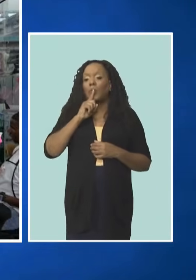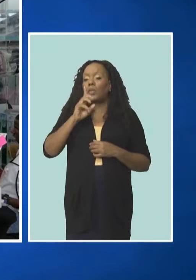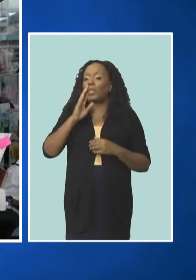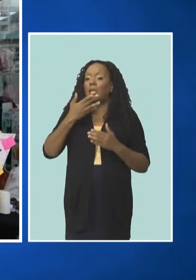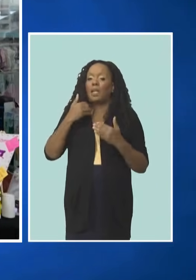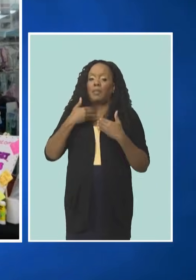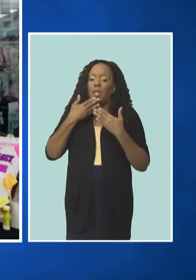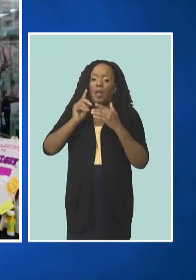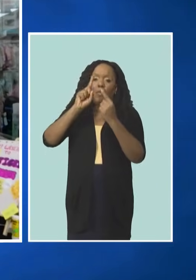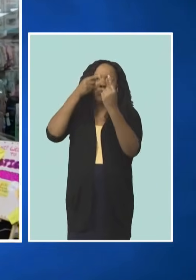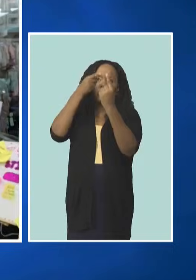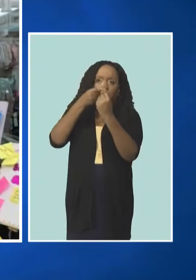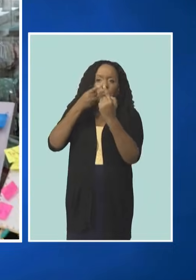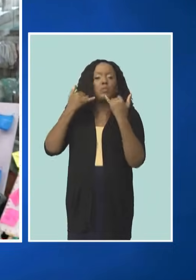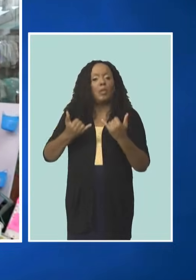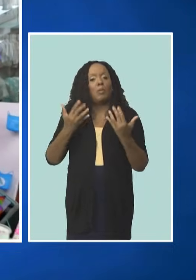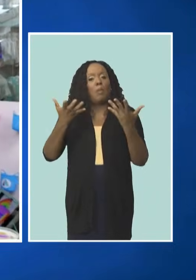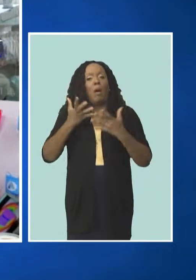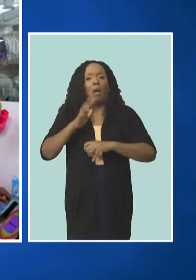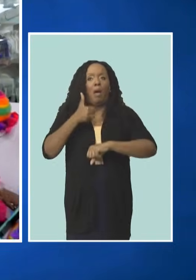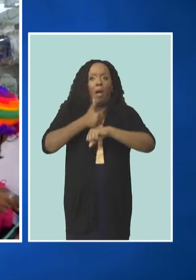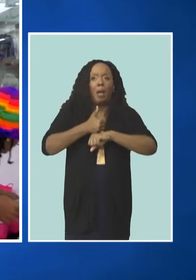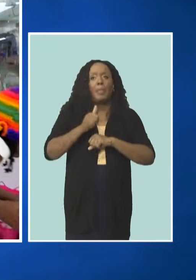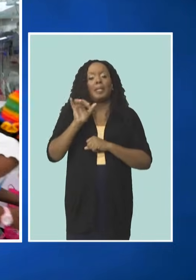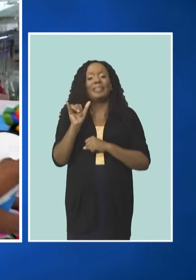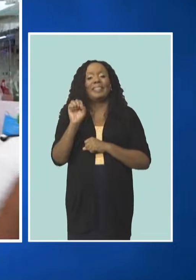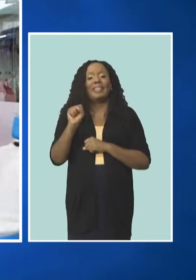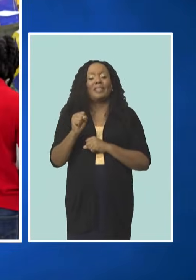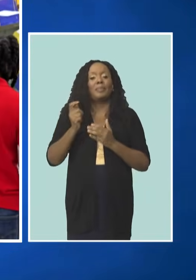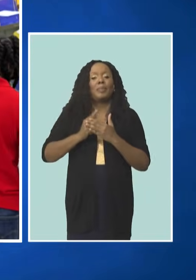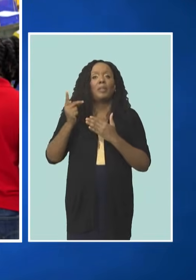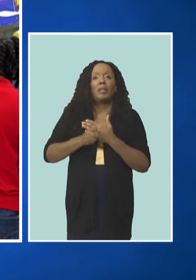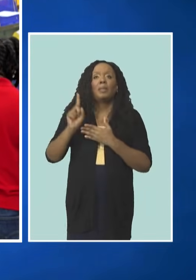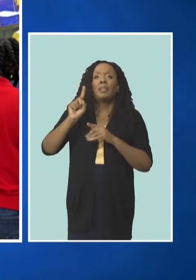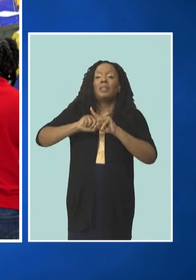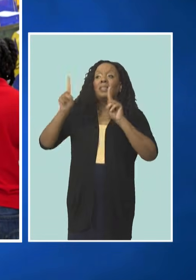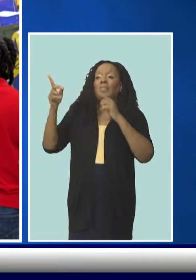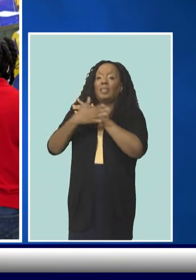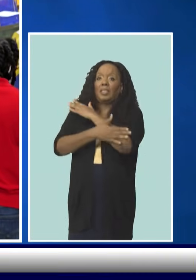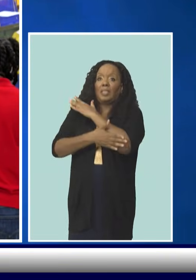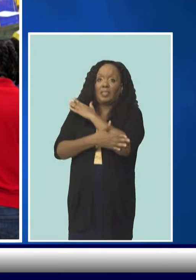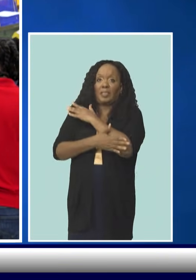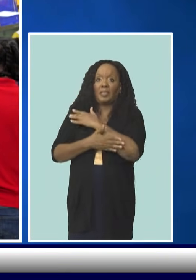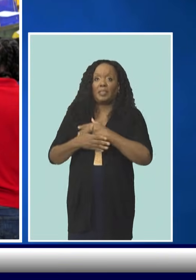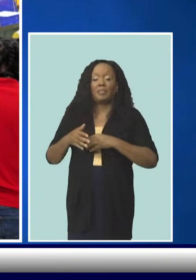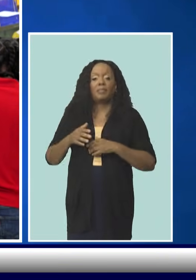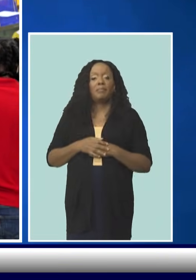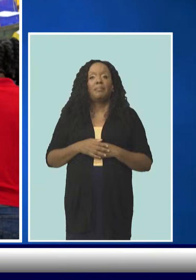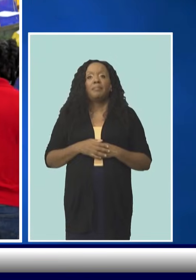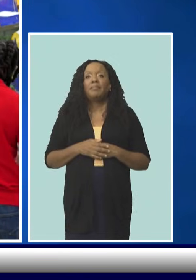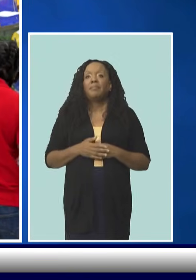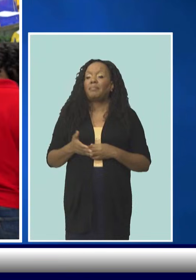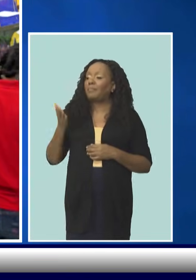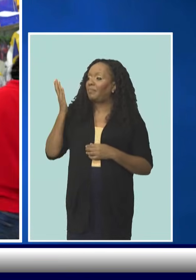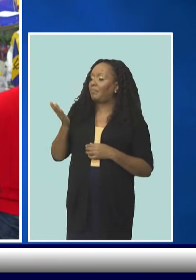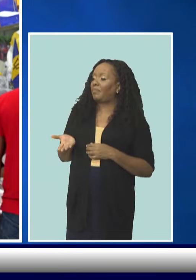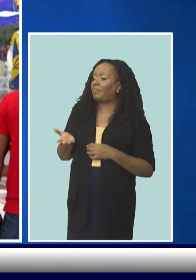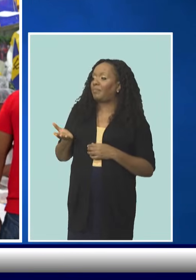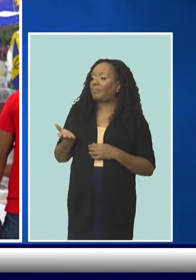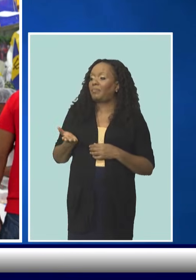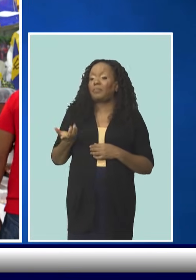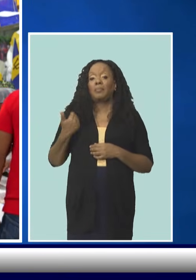looking to export the YES program regionally. The Youth Entrepreneurship Scheme now, we have just partnered